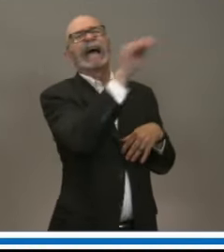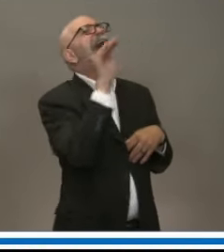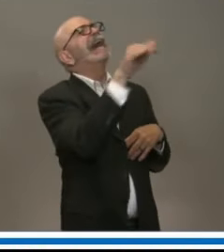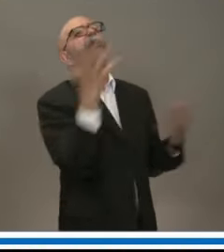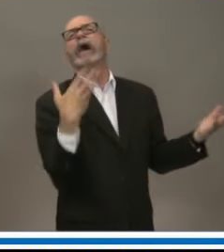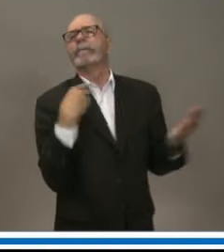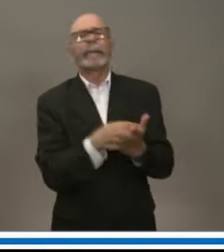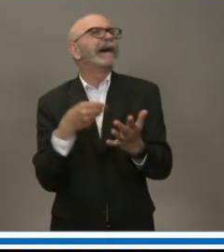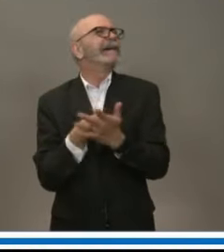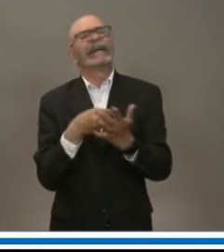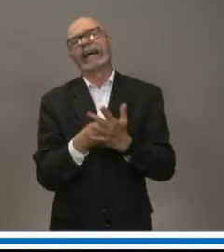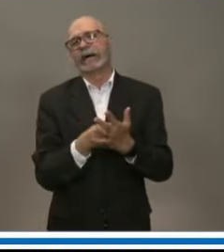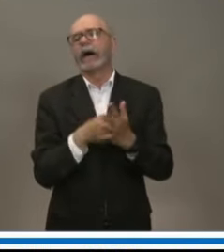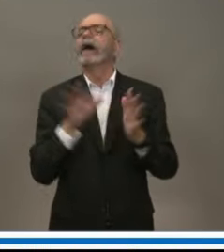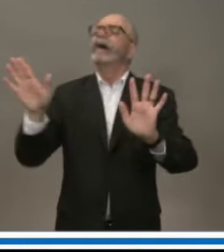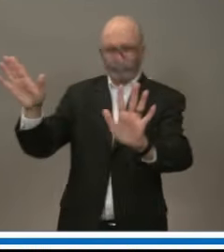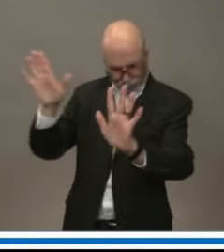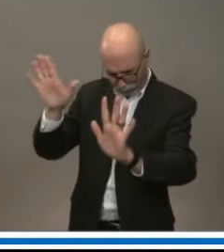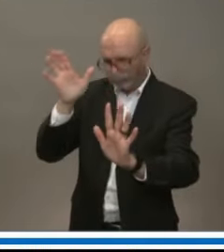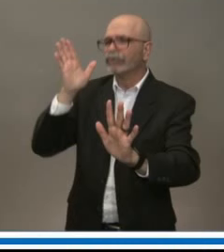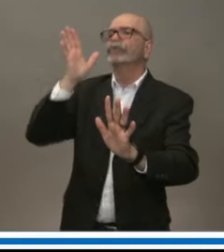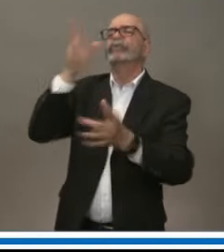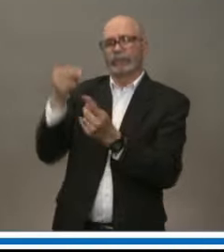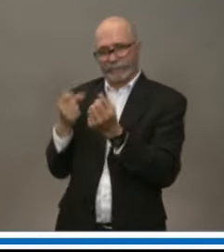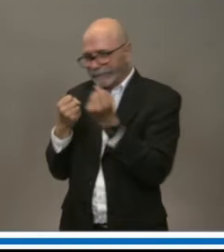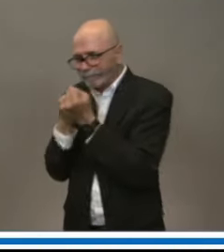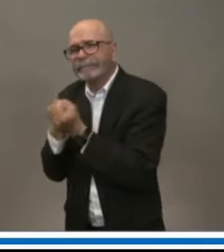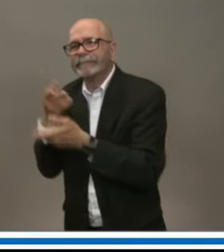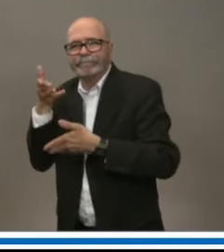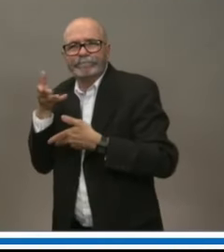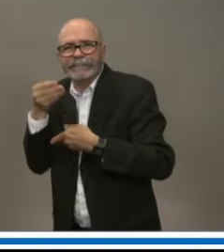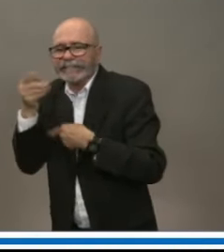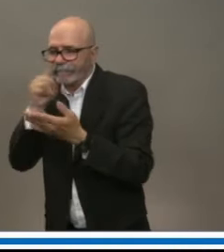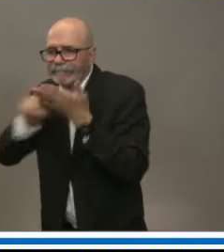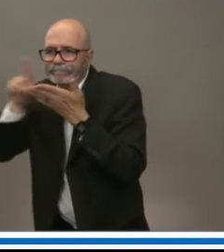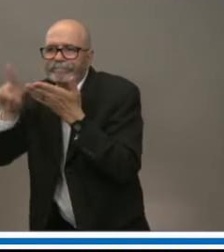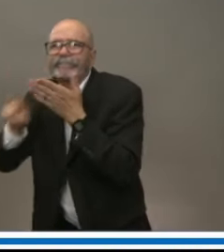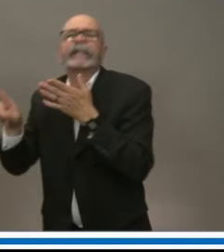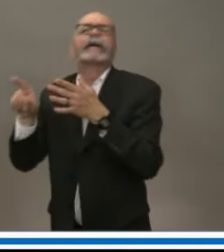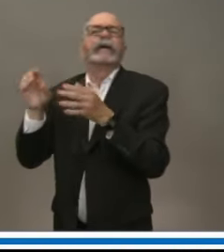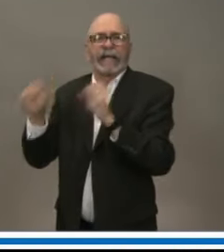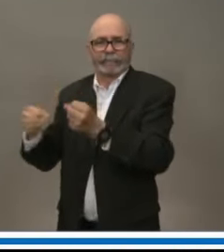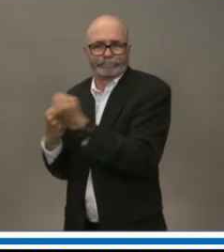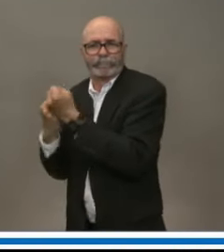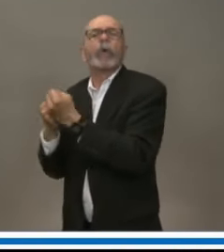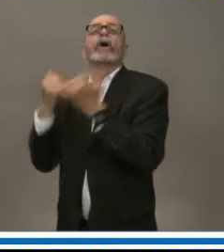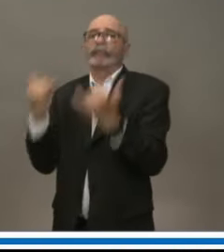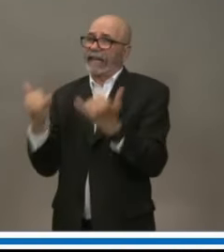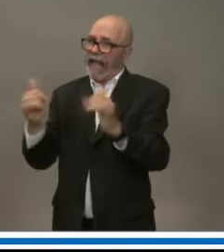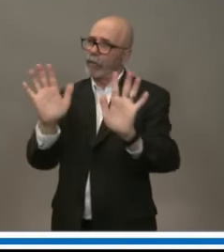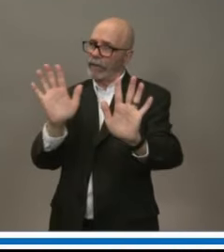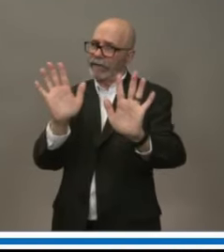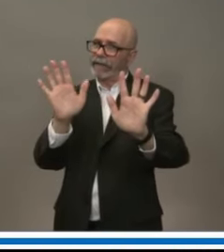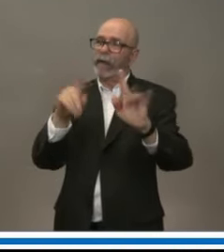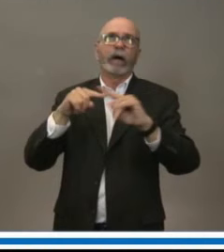that flexibility and criteria today, which we were pleased to hear. I'm pleased that they are moving on the